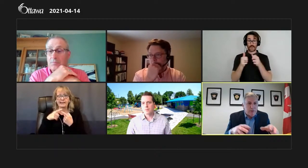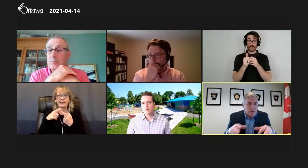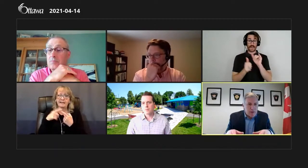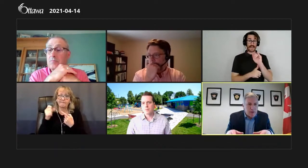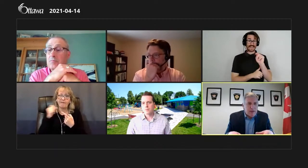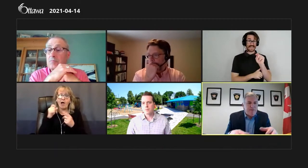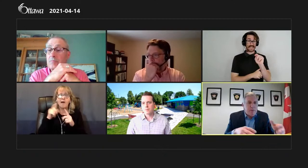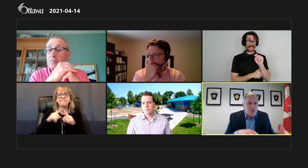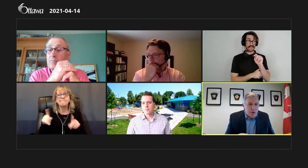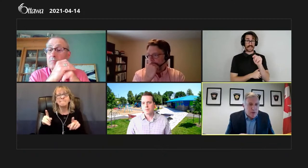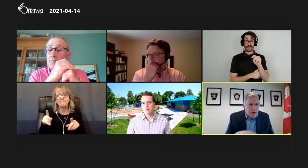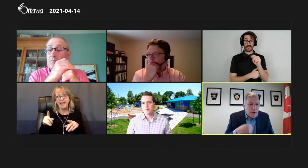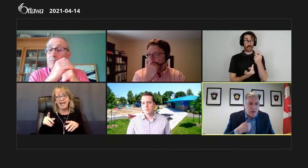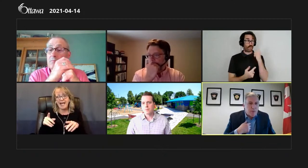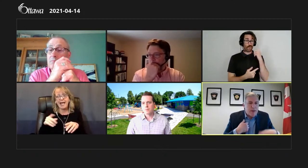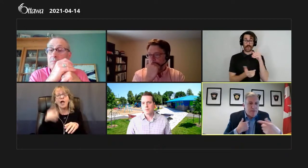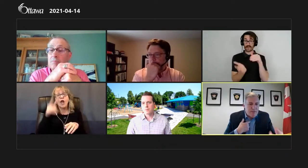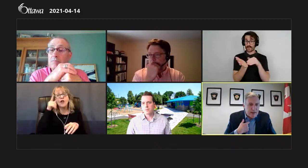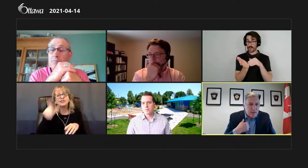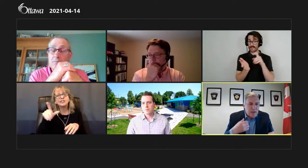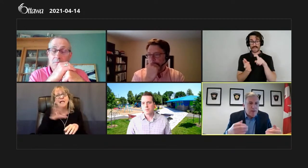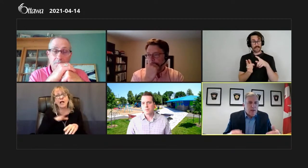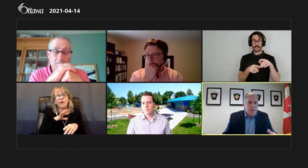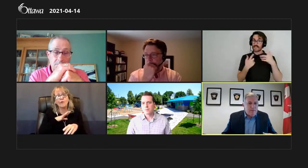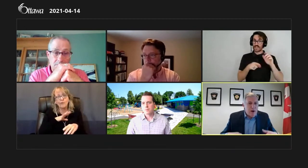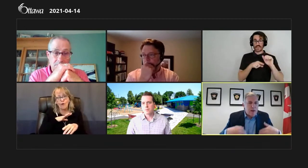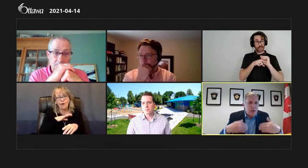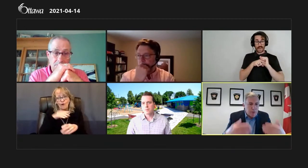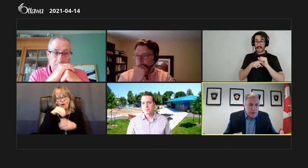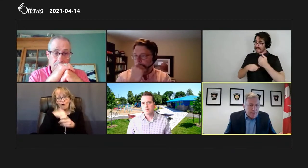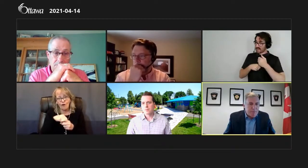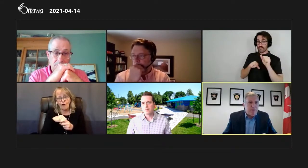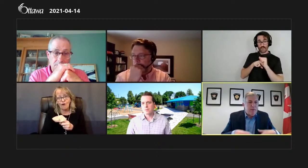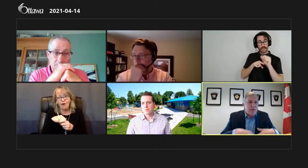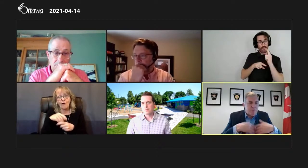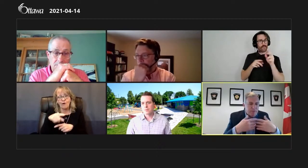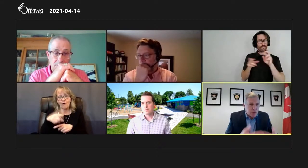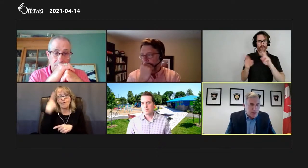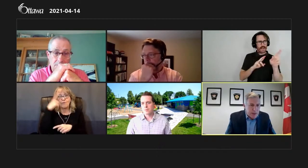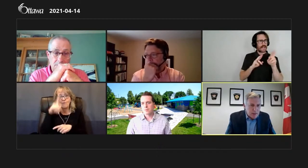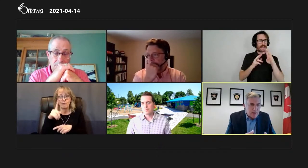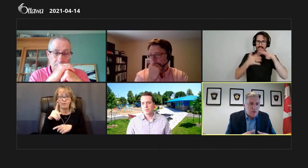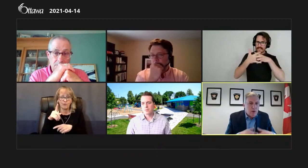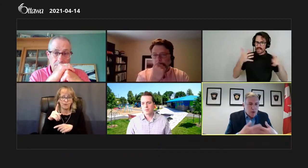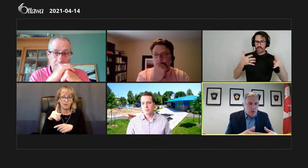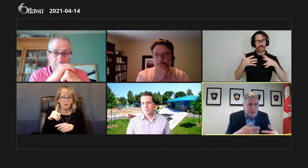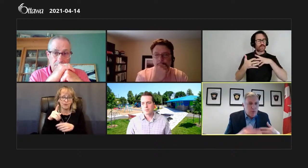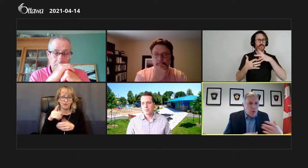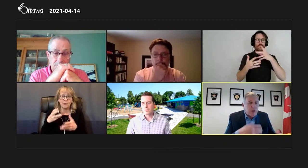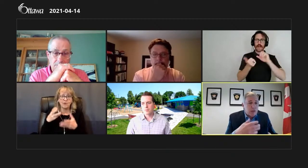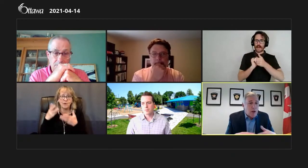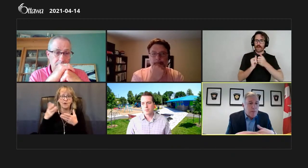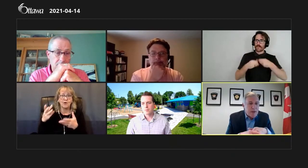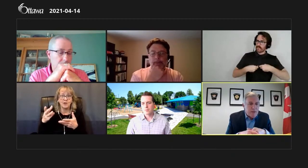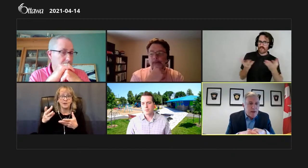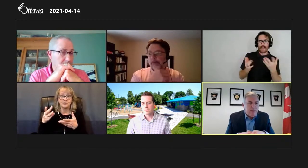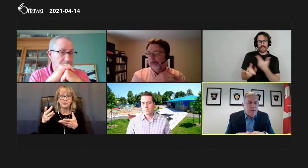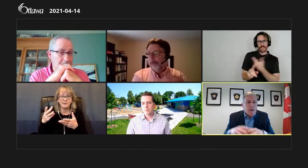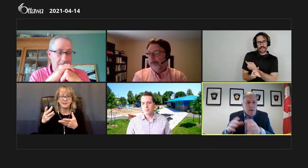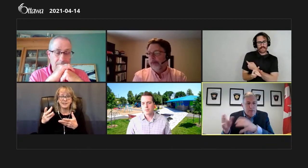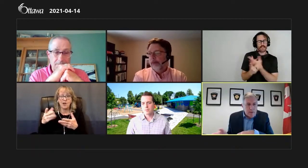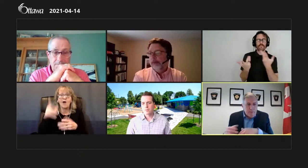and their teams, have to be trained on it, because when they give a vaccine, they've got to load it up into this provincial IT. So that work is all being